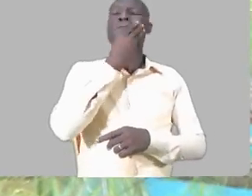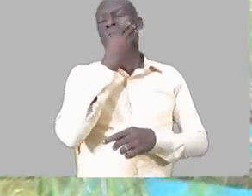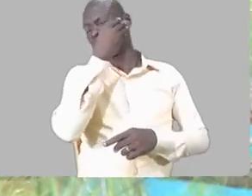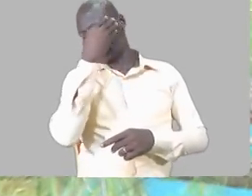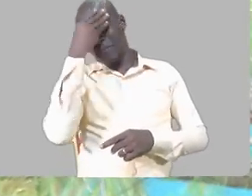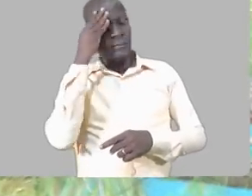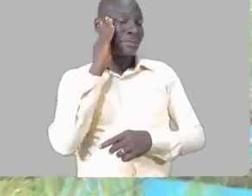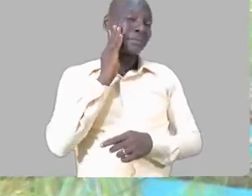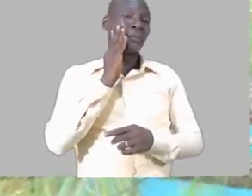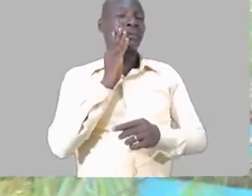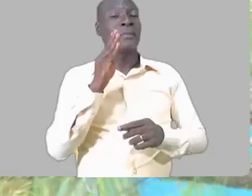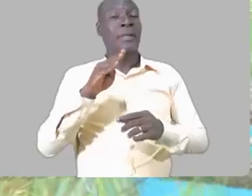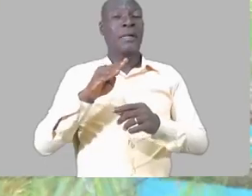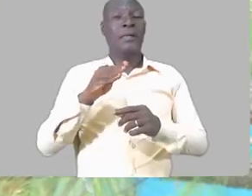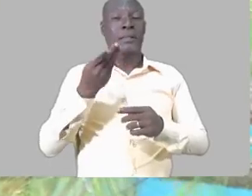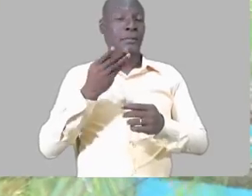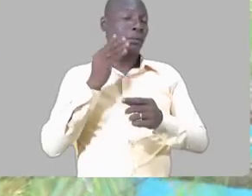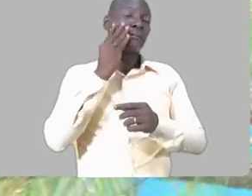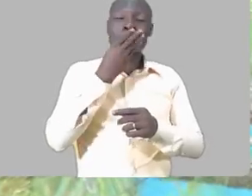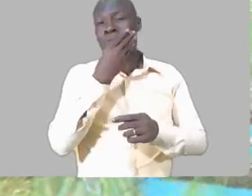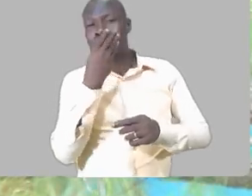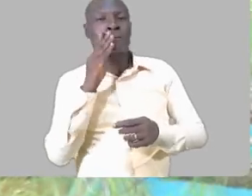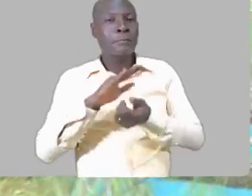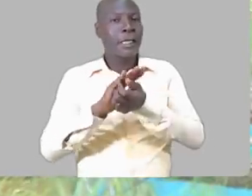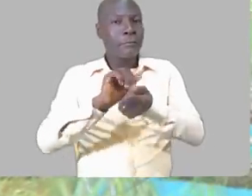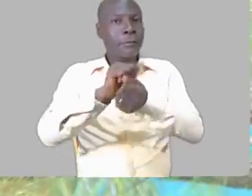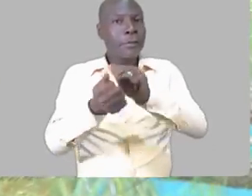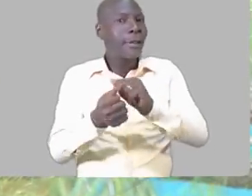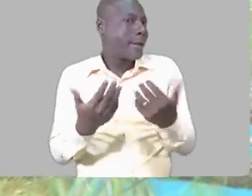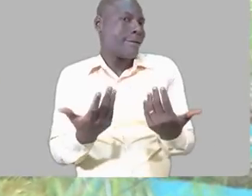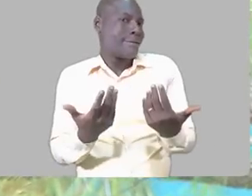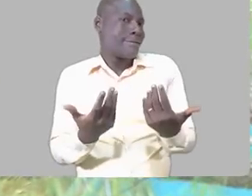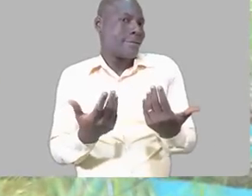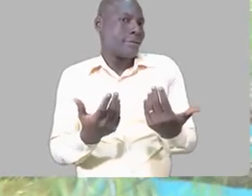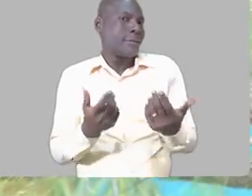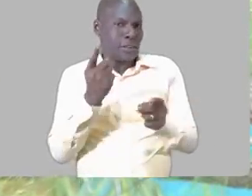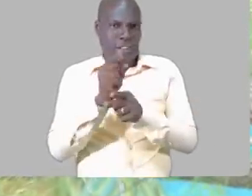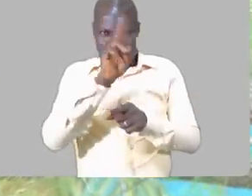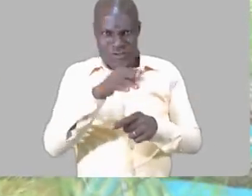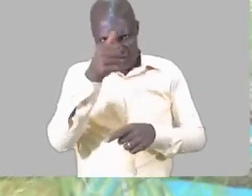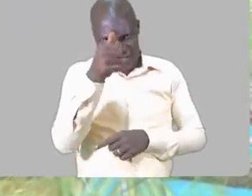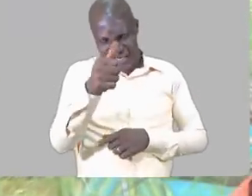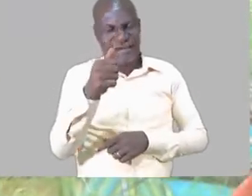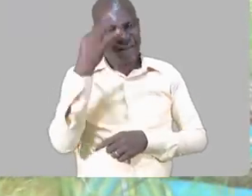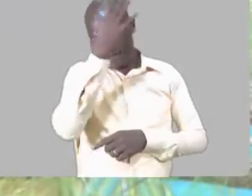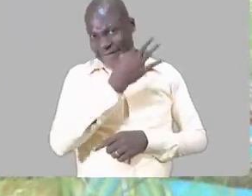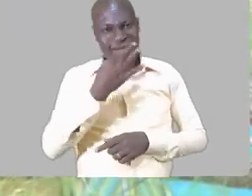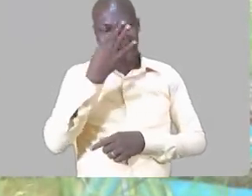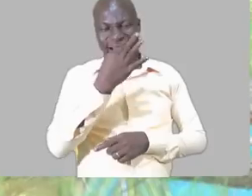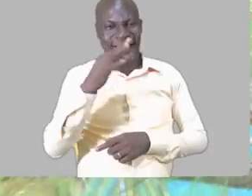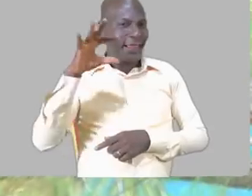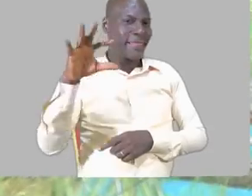fake wo bema fa woni kan ayade amehwe enye makeups na wo mo a